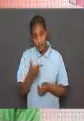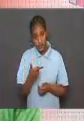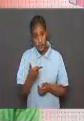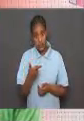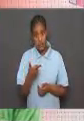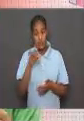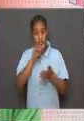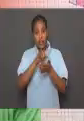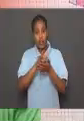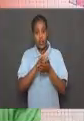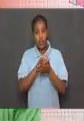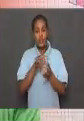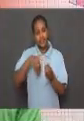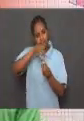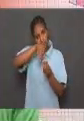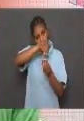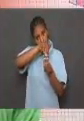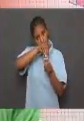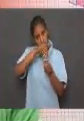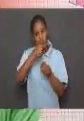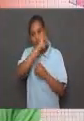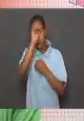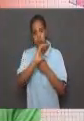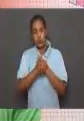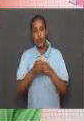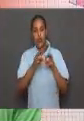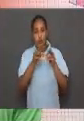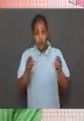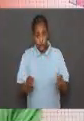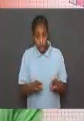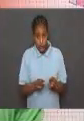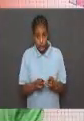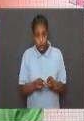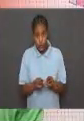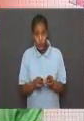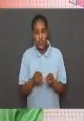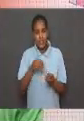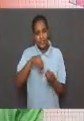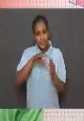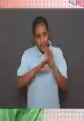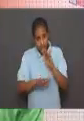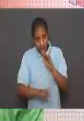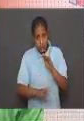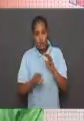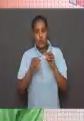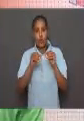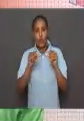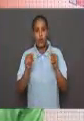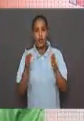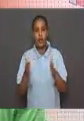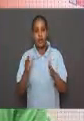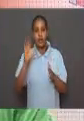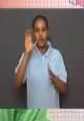said that an increase in the temperature of oceans would decrease the solubility